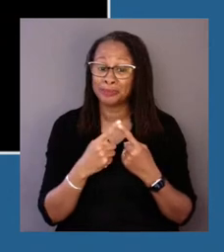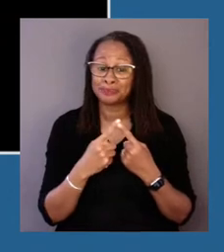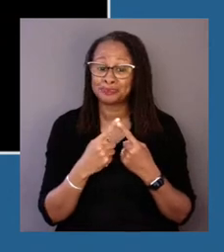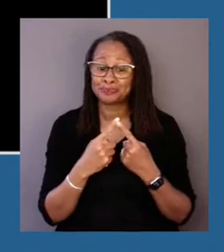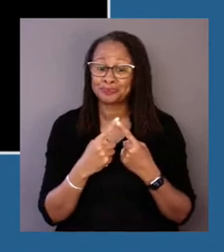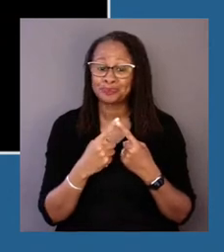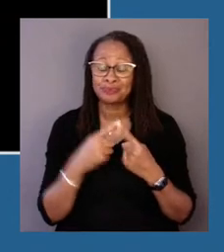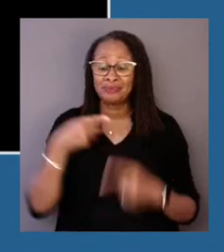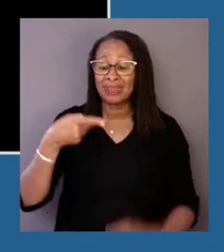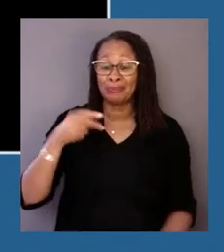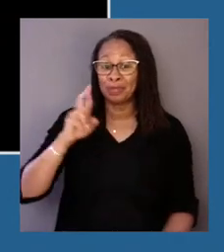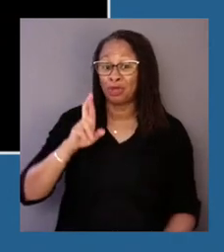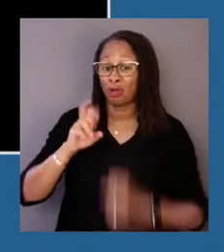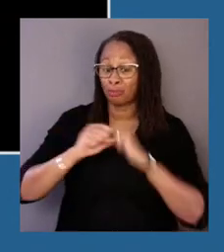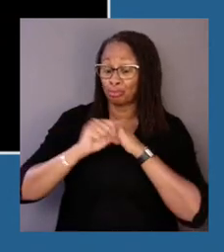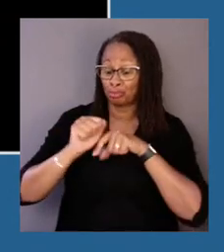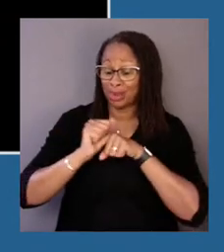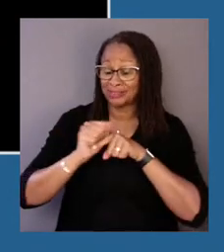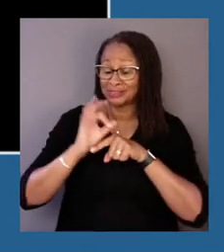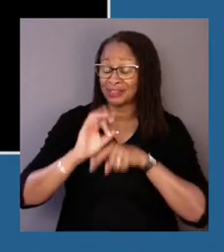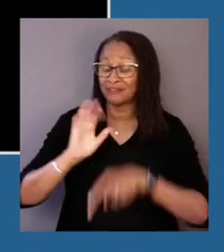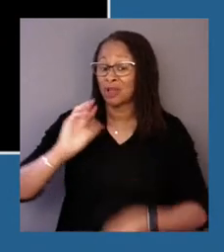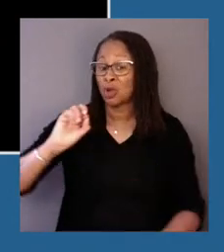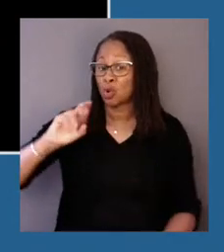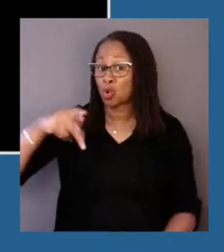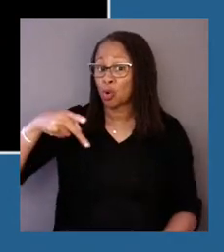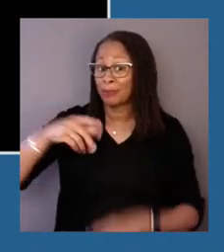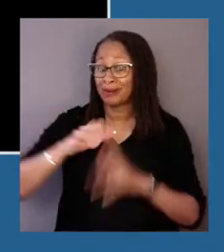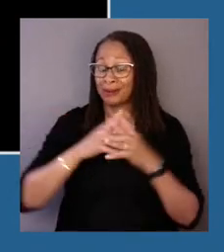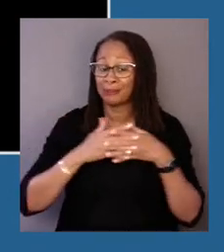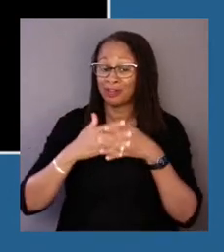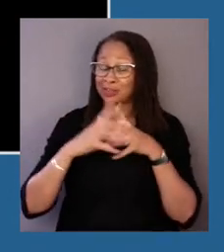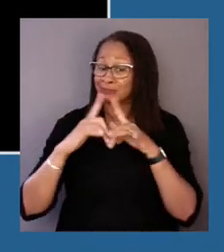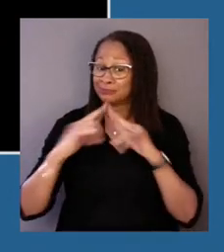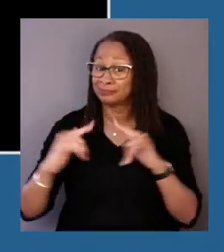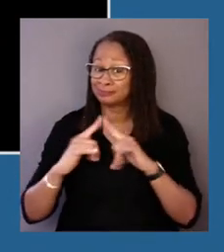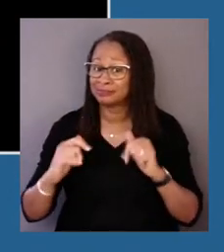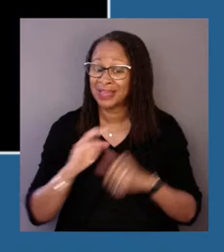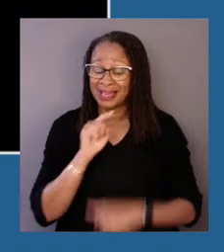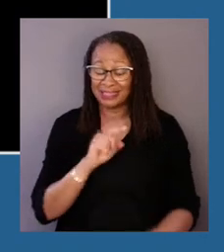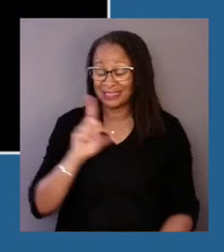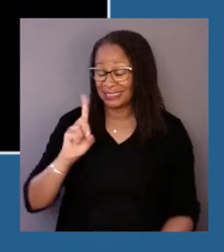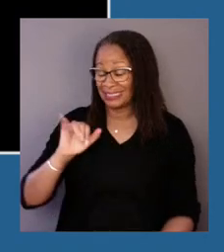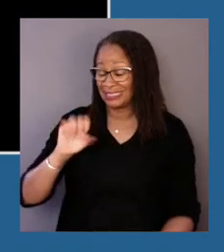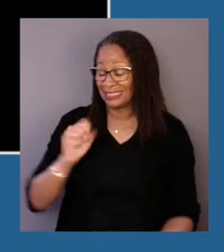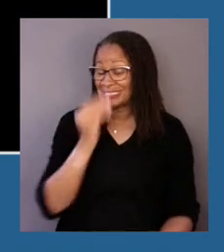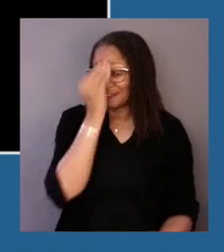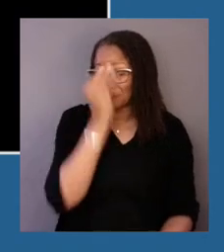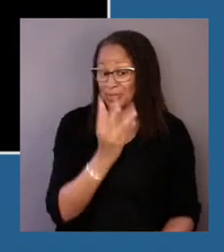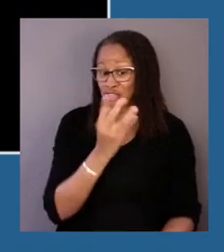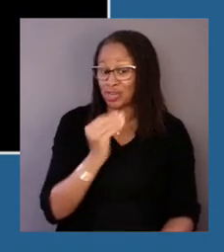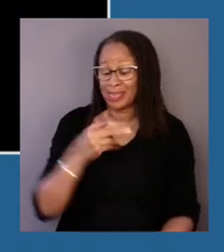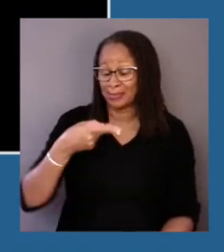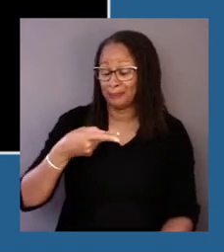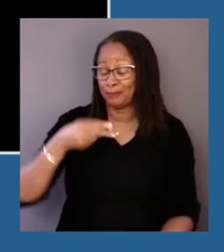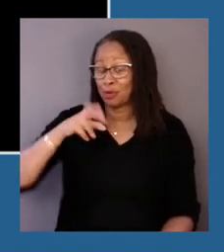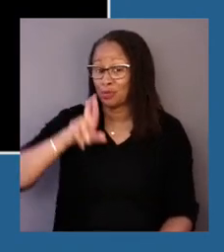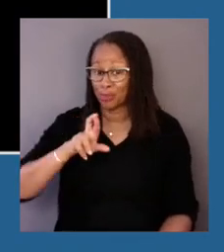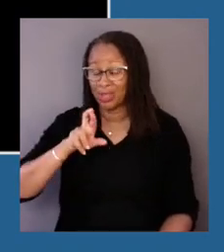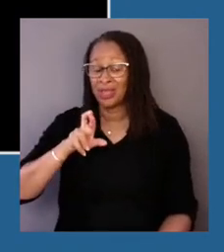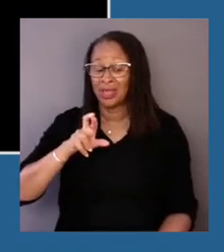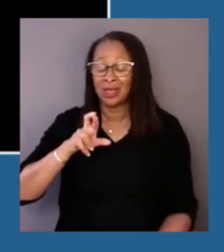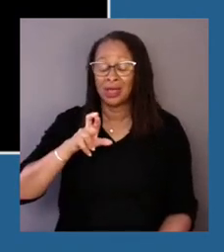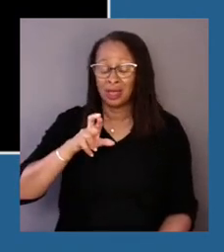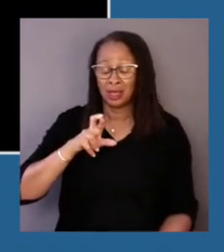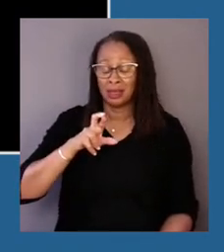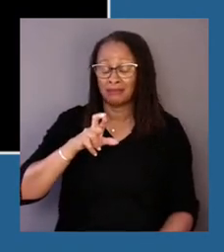PR practices of corporate America and so on. This disinformation and this PR effort is more pervasive and